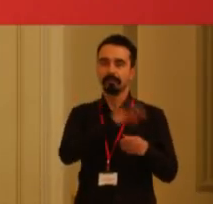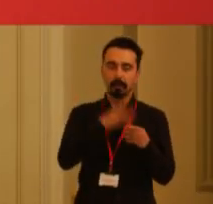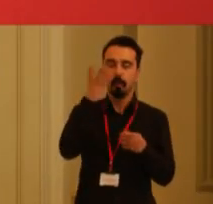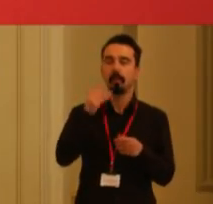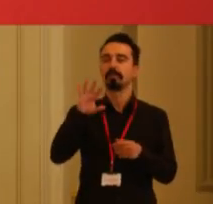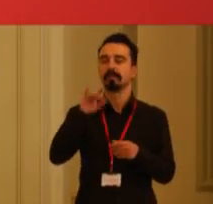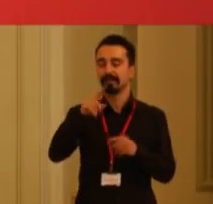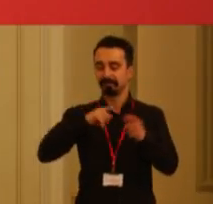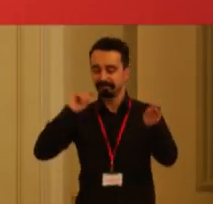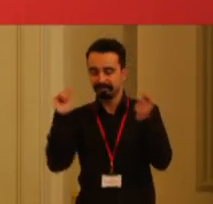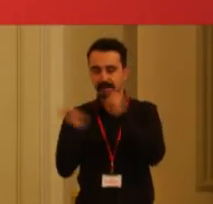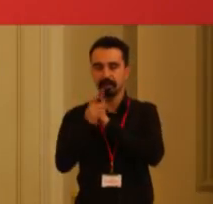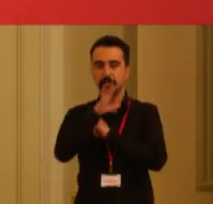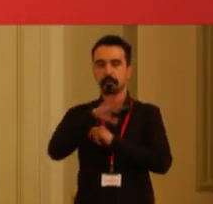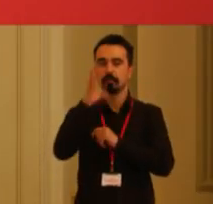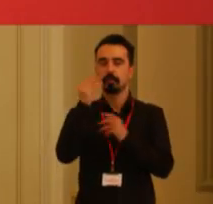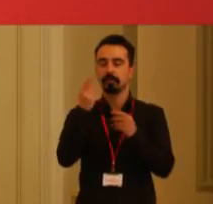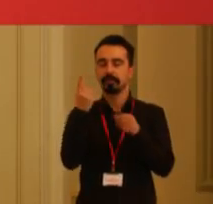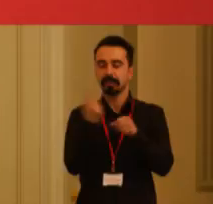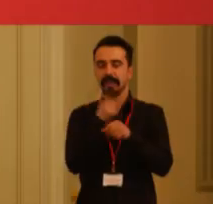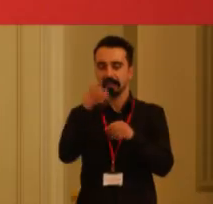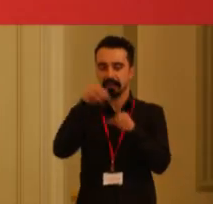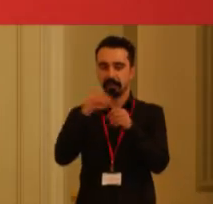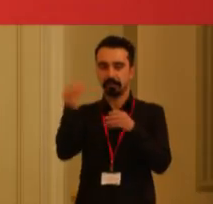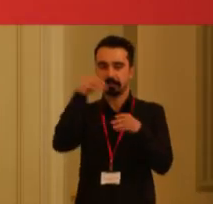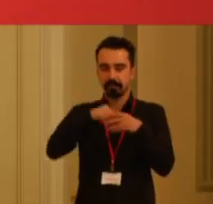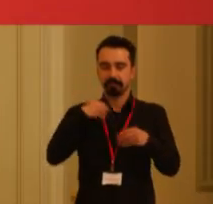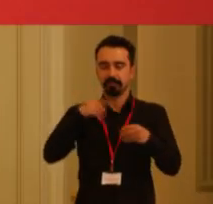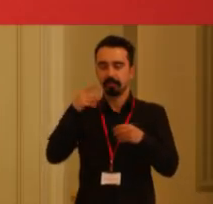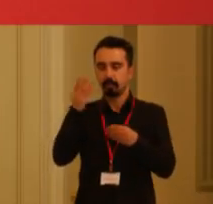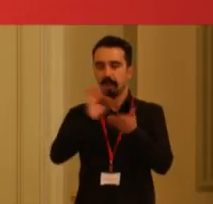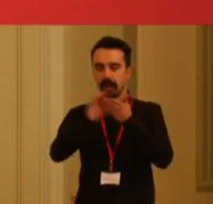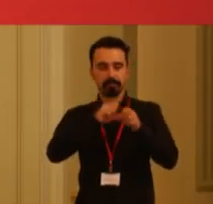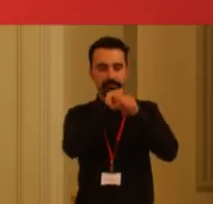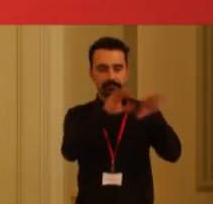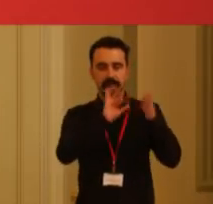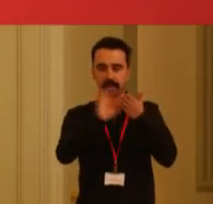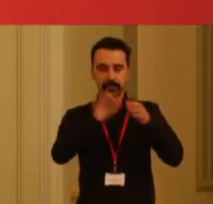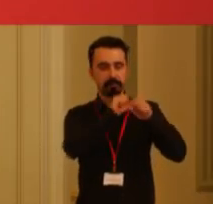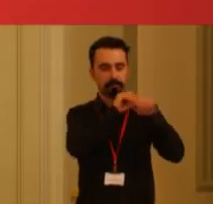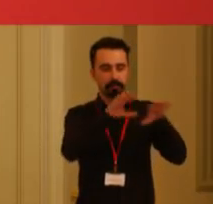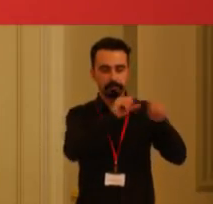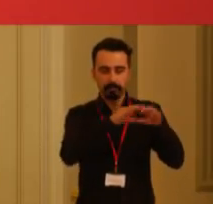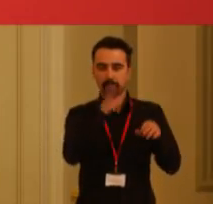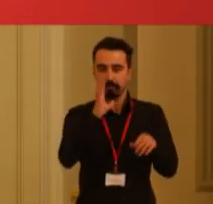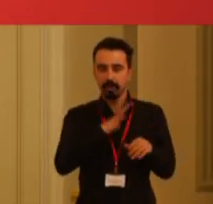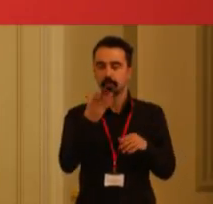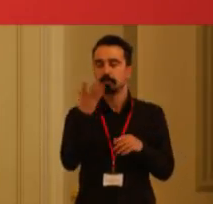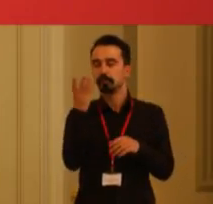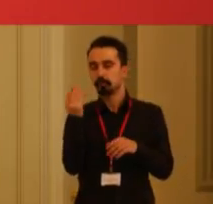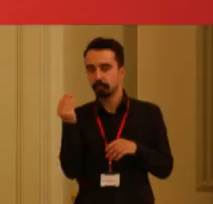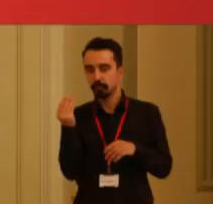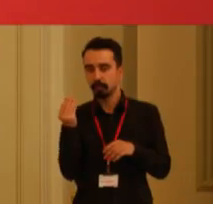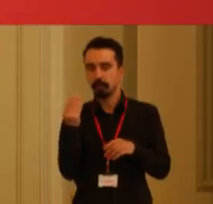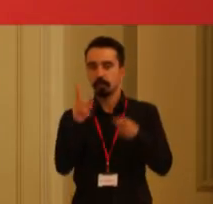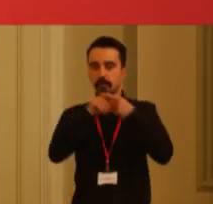It's not like an ultimate solution, but still we run stories on